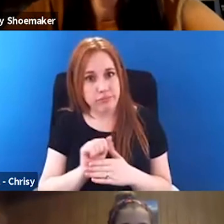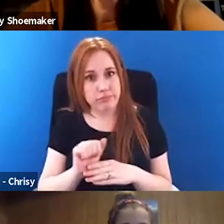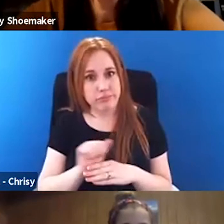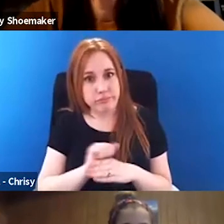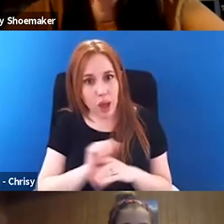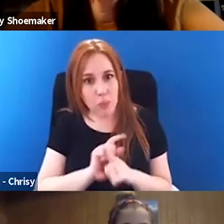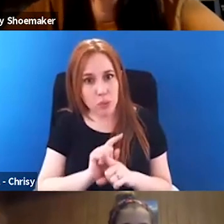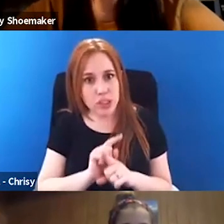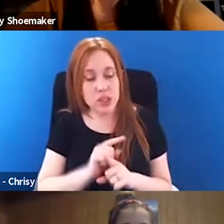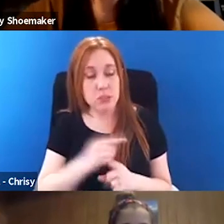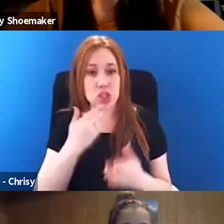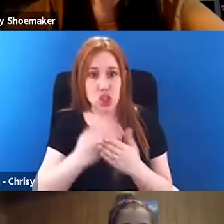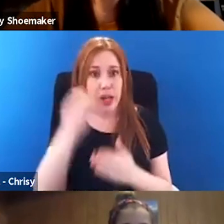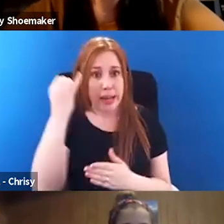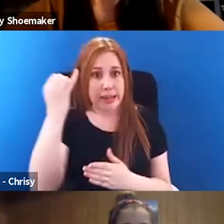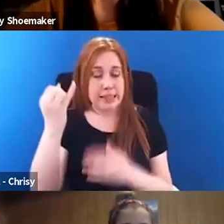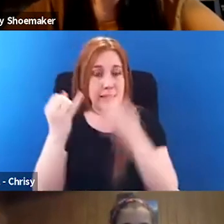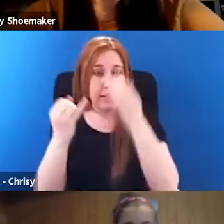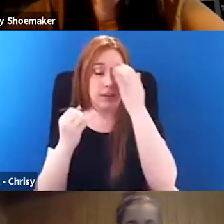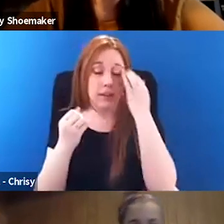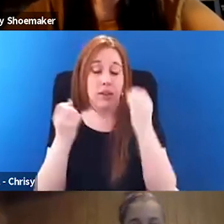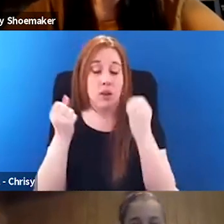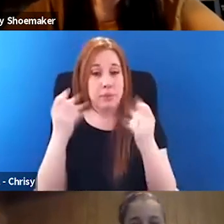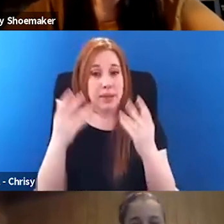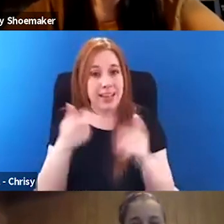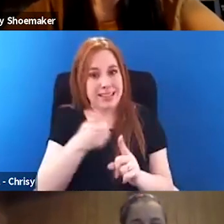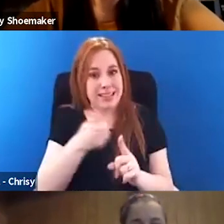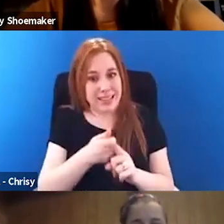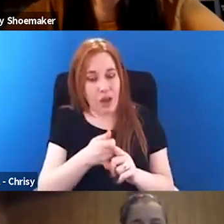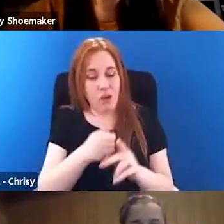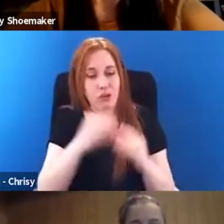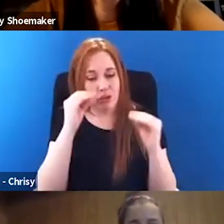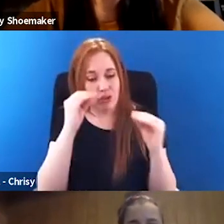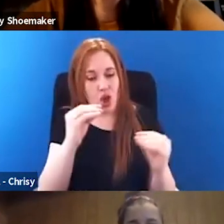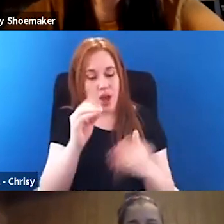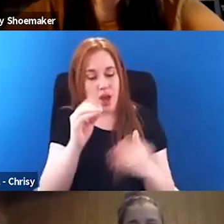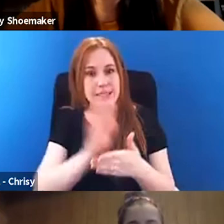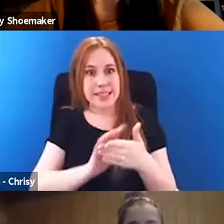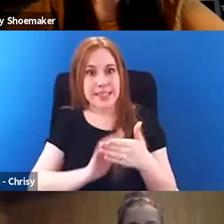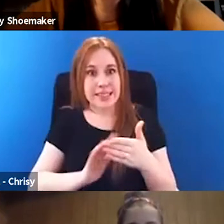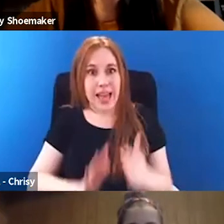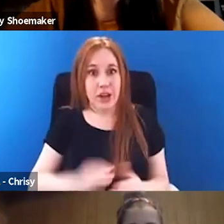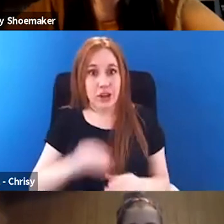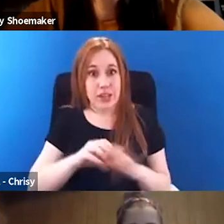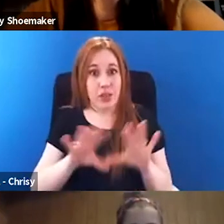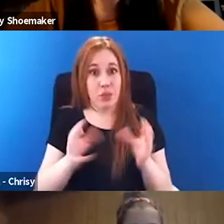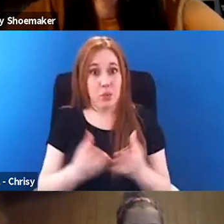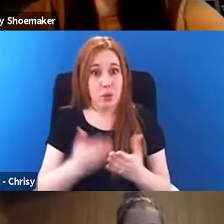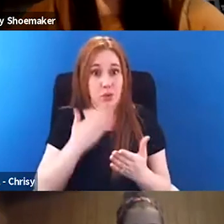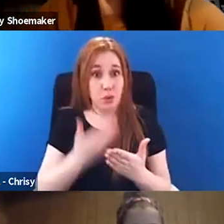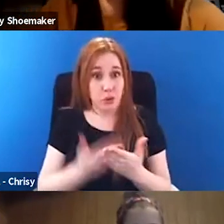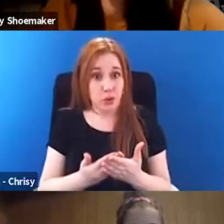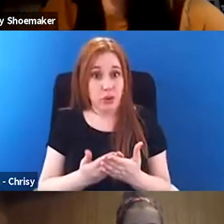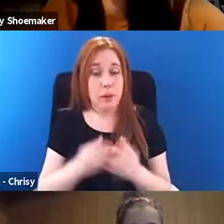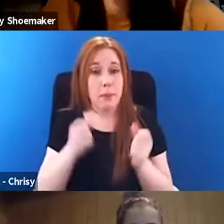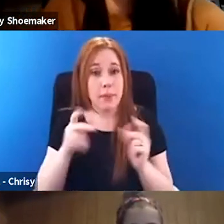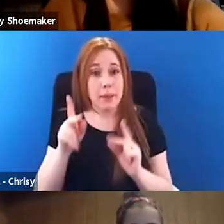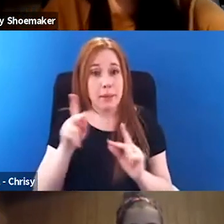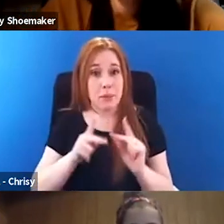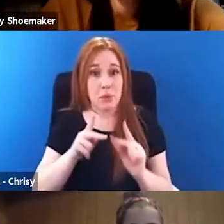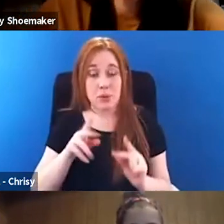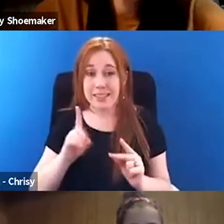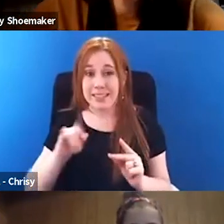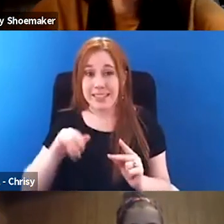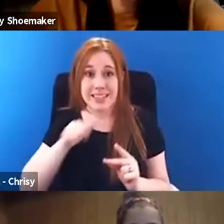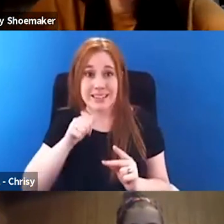that there are a lot of self-taught designers in this world who are really good. There are a lot of folks who did not take